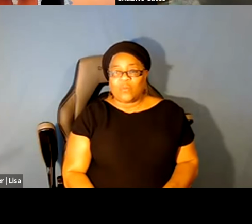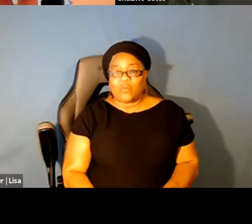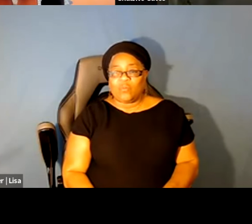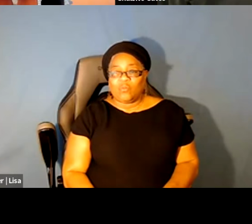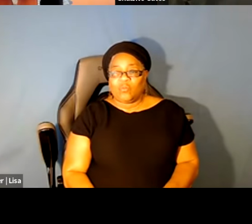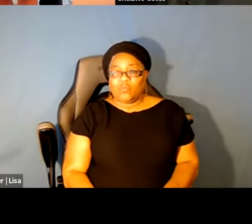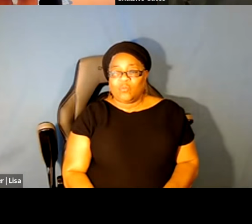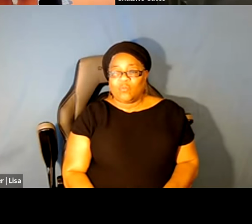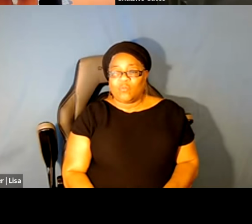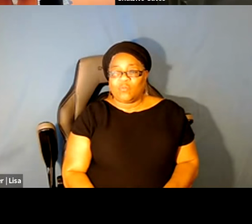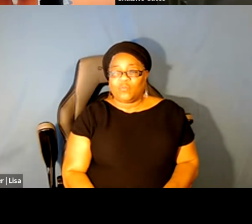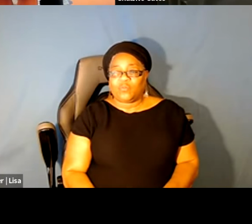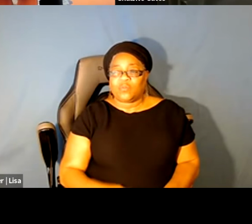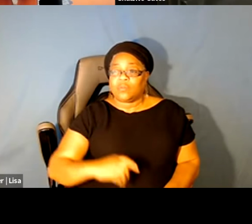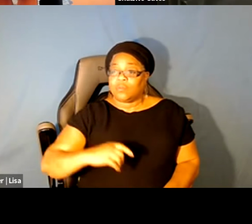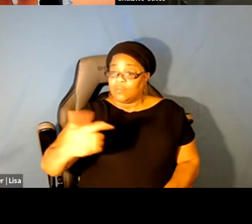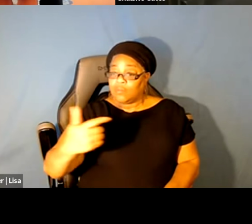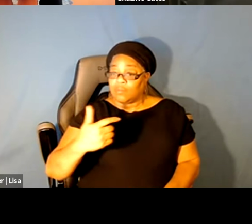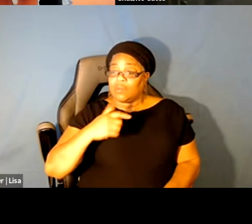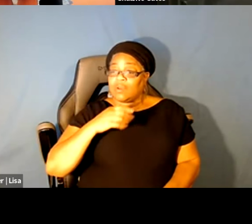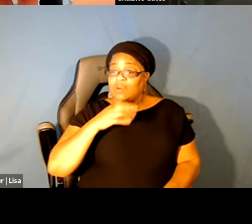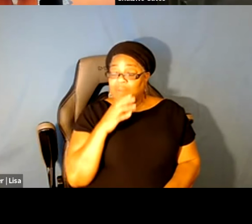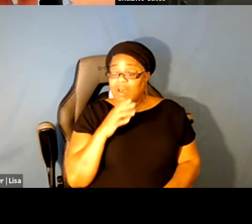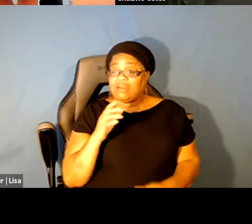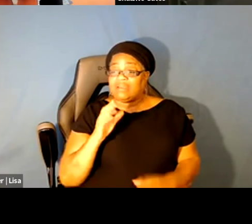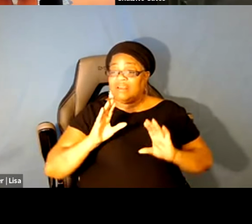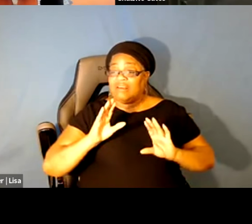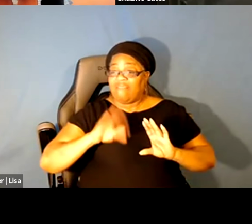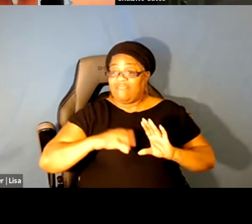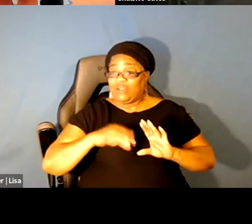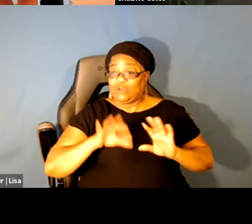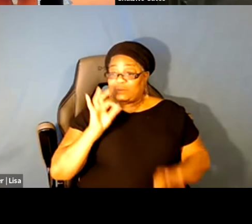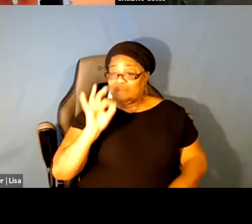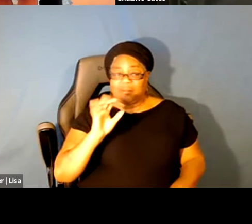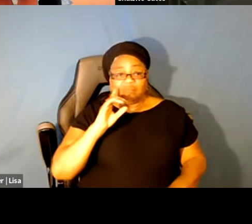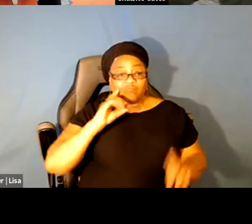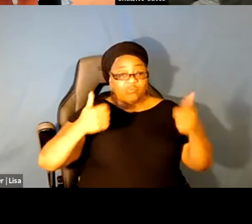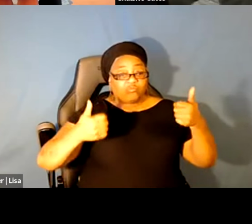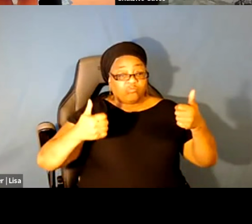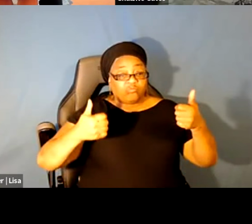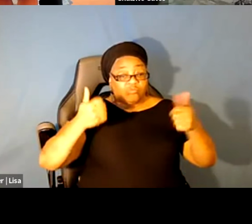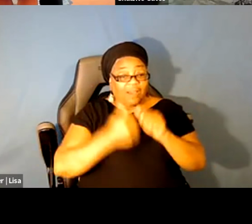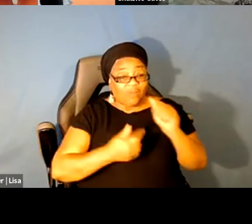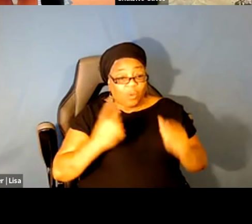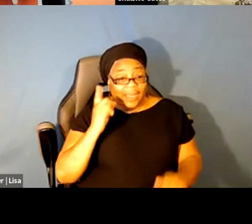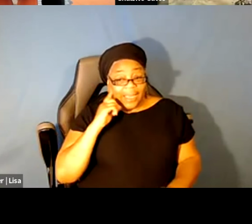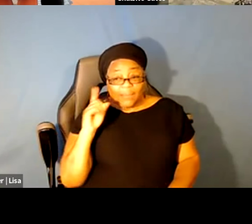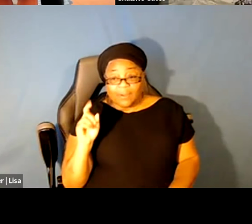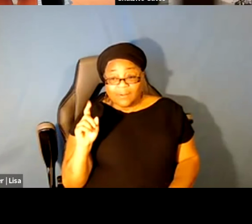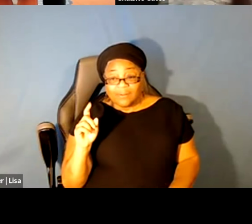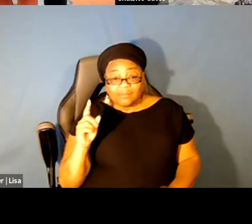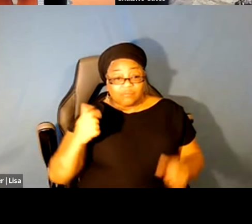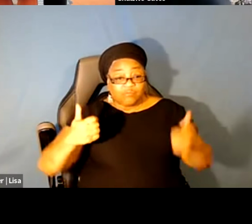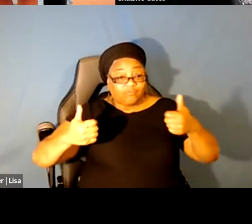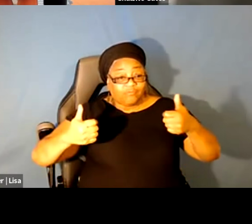All right, I see that my video is pinned. I just want to get a thumbs up to make sure everybody can hear me. Can I get a thumbs